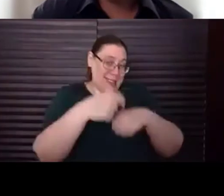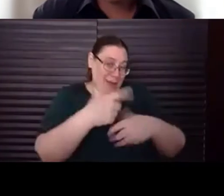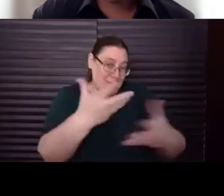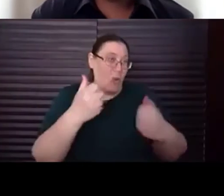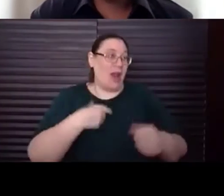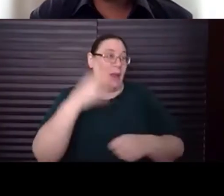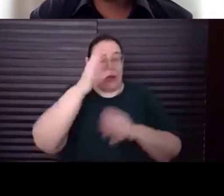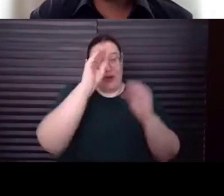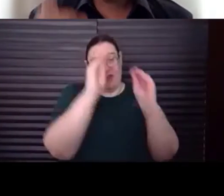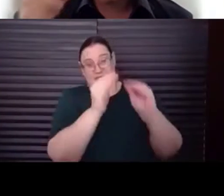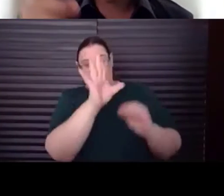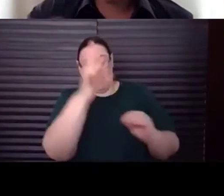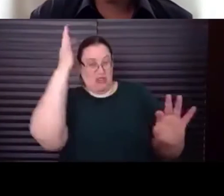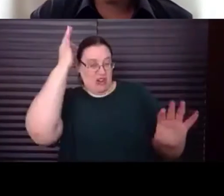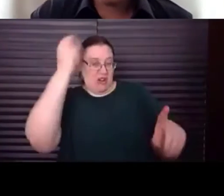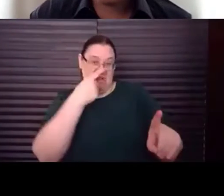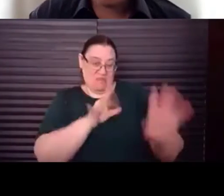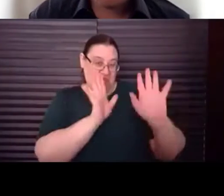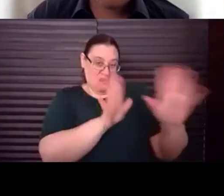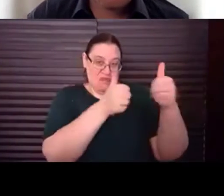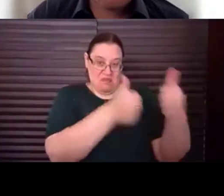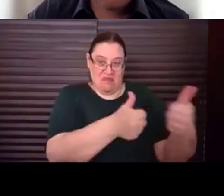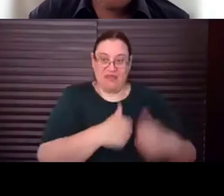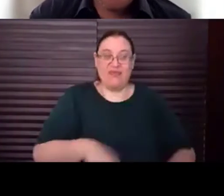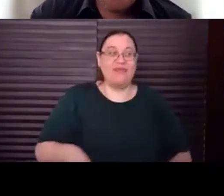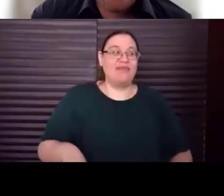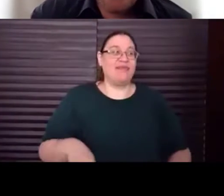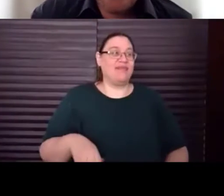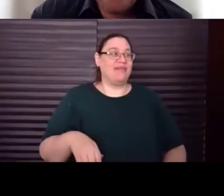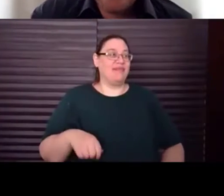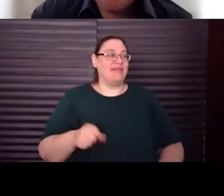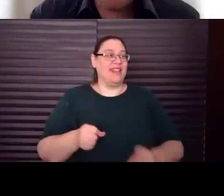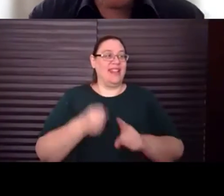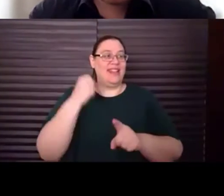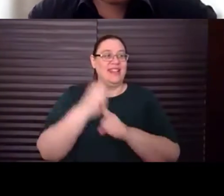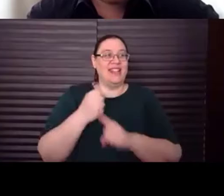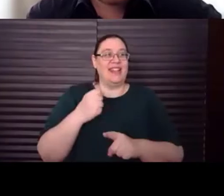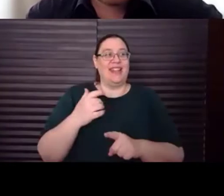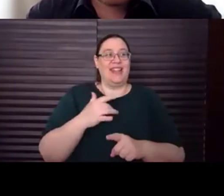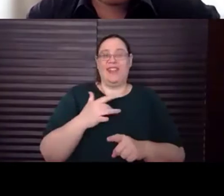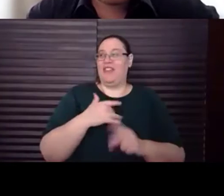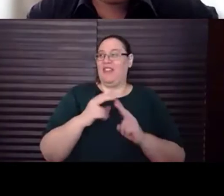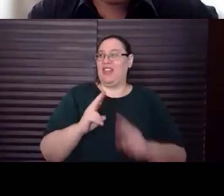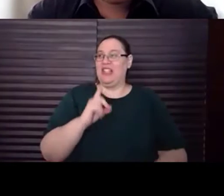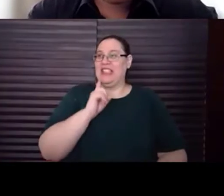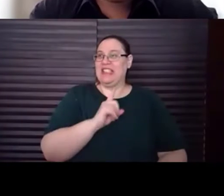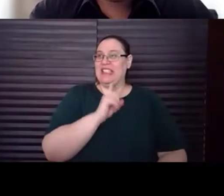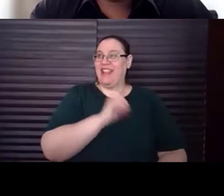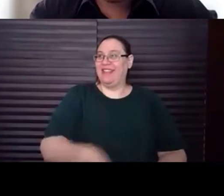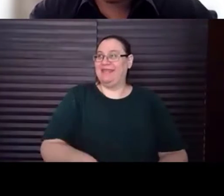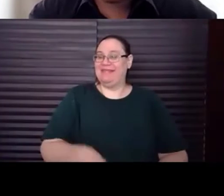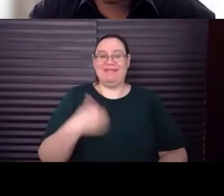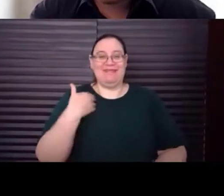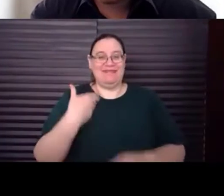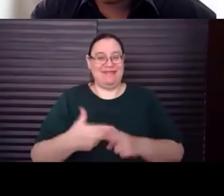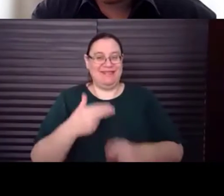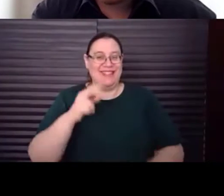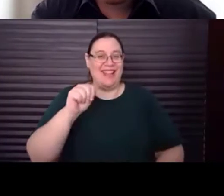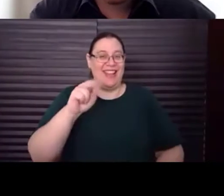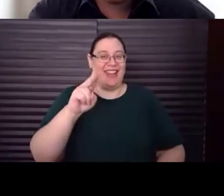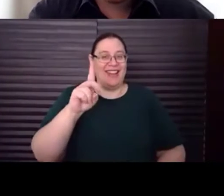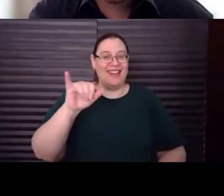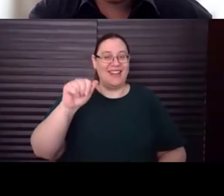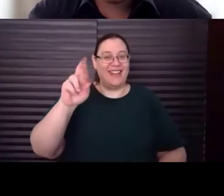So no worries about that. And suddenly I feel very single. My name is Andy Arias.